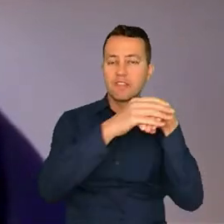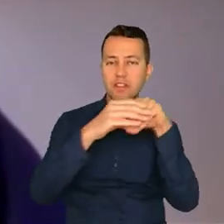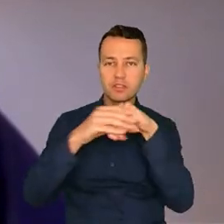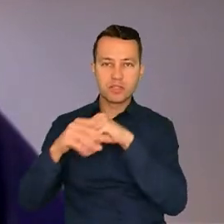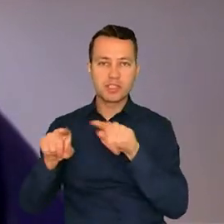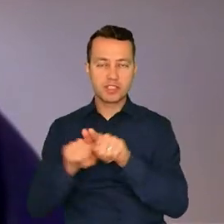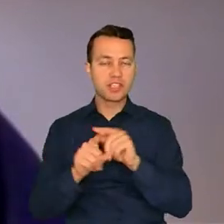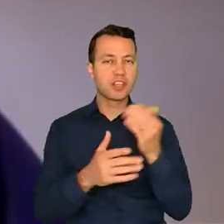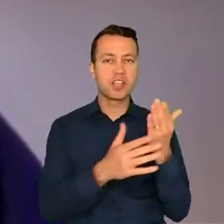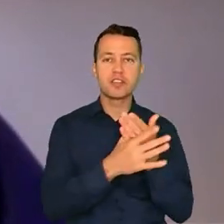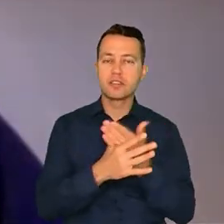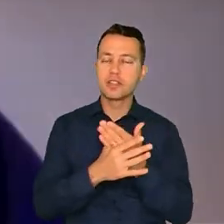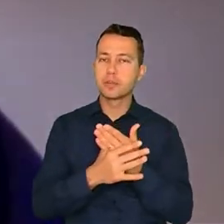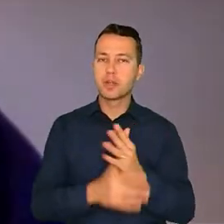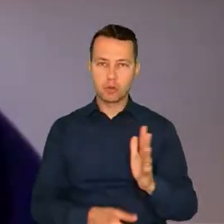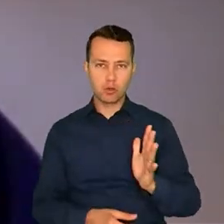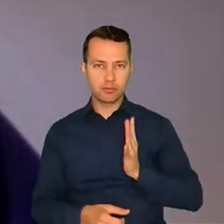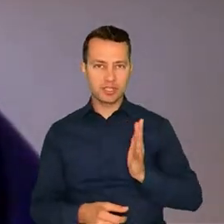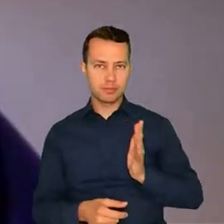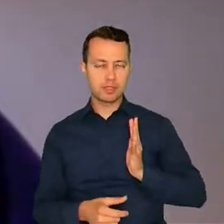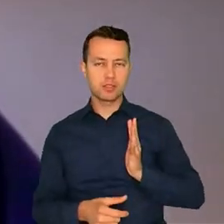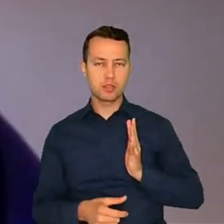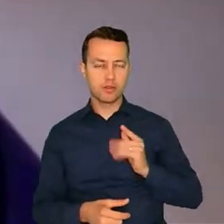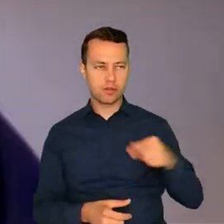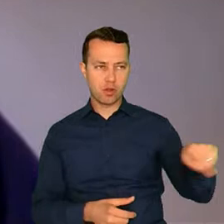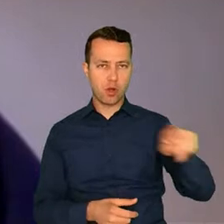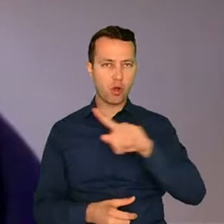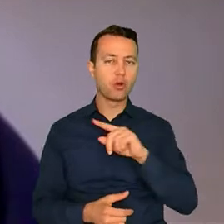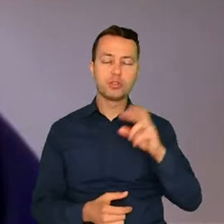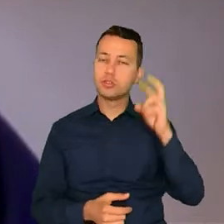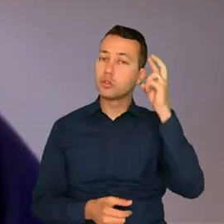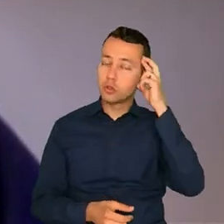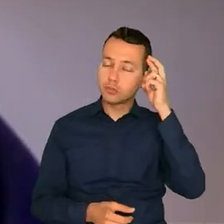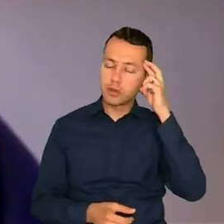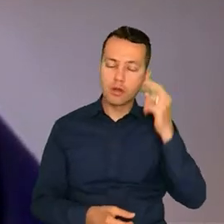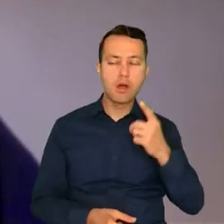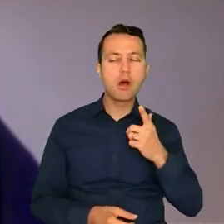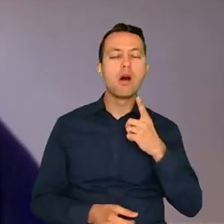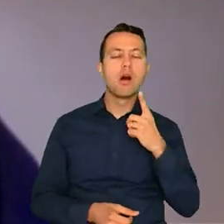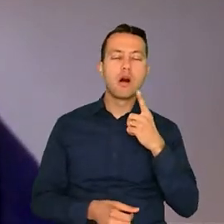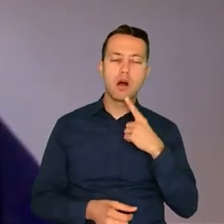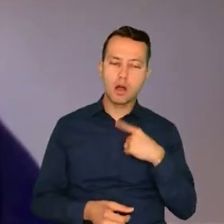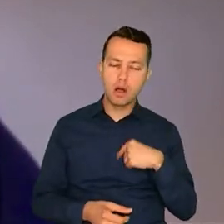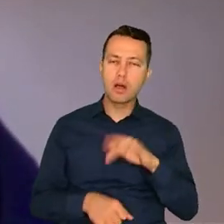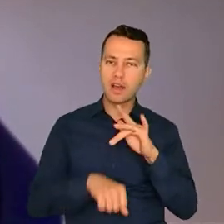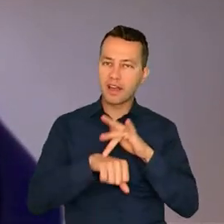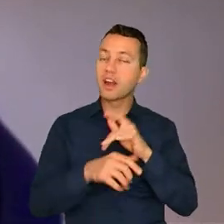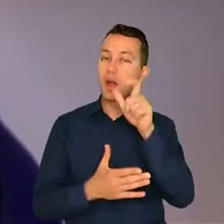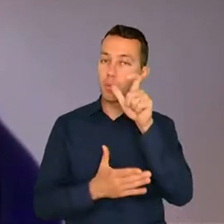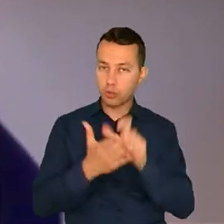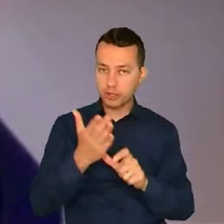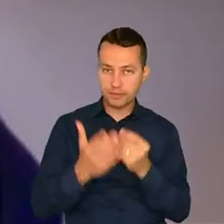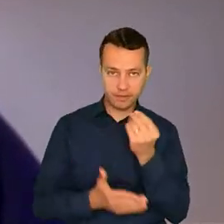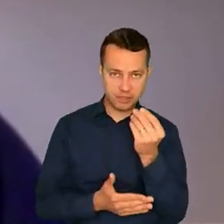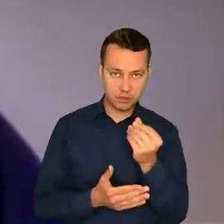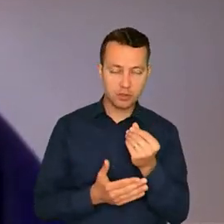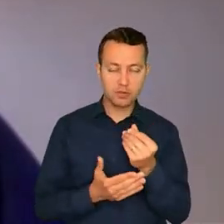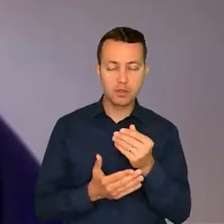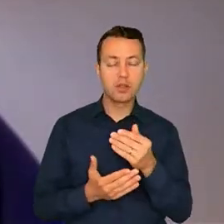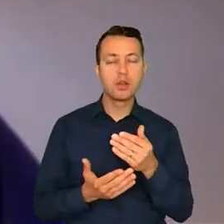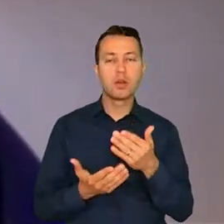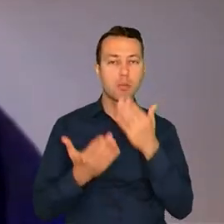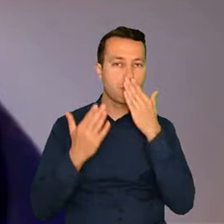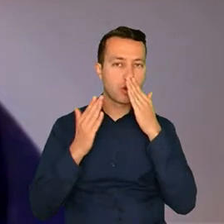insurance companies that understood that as long as the